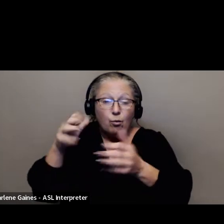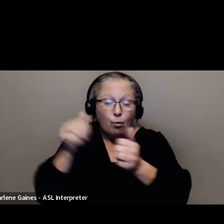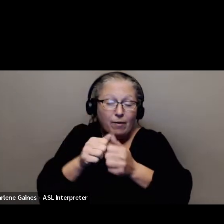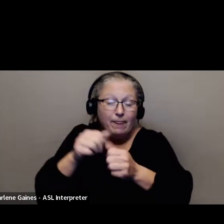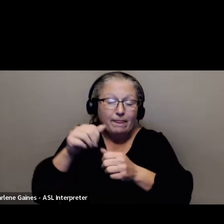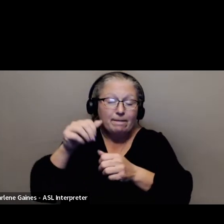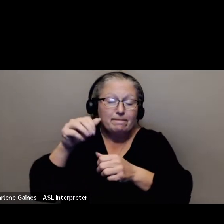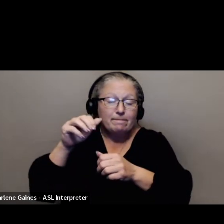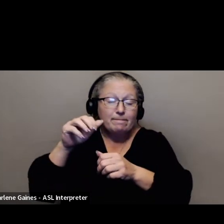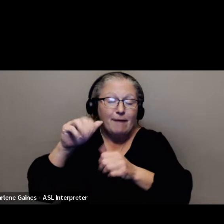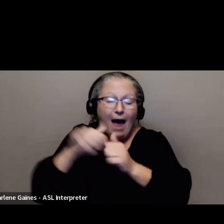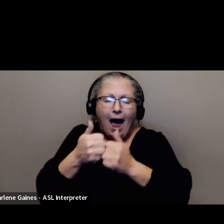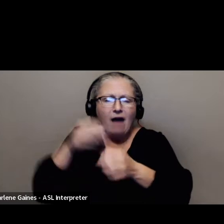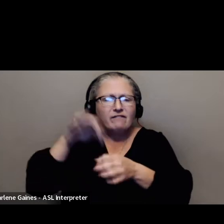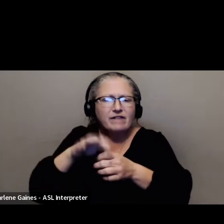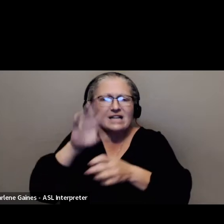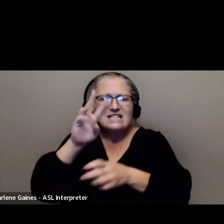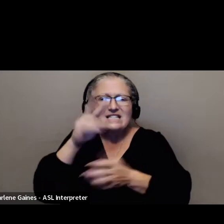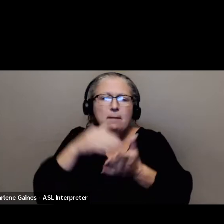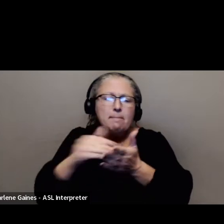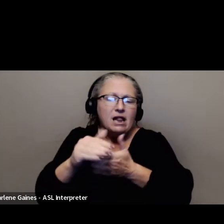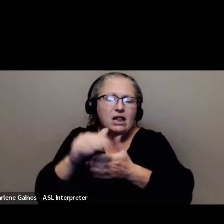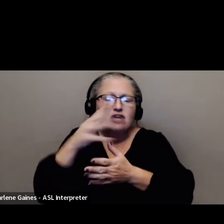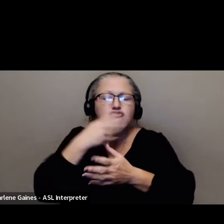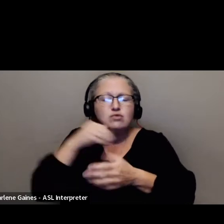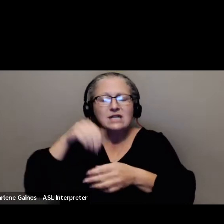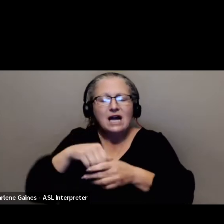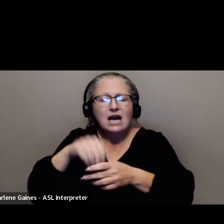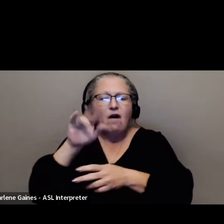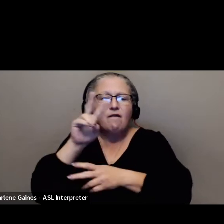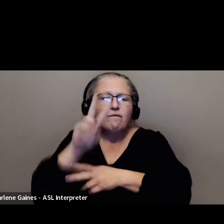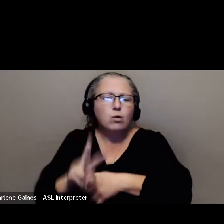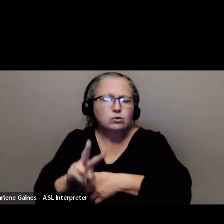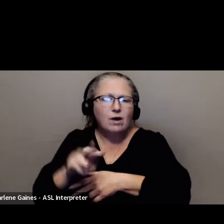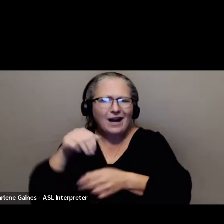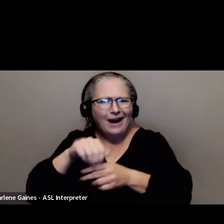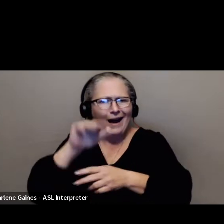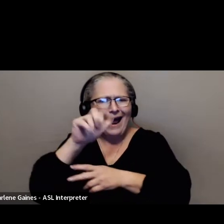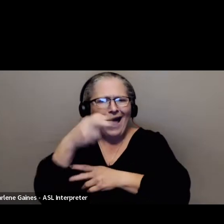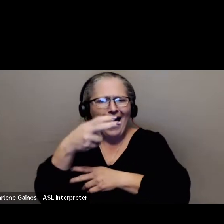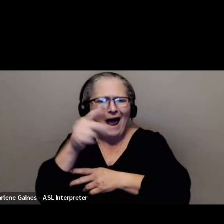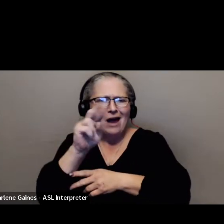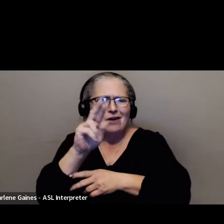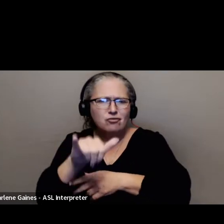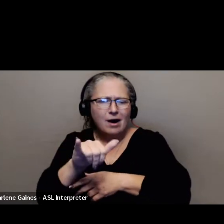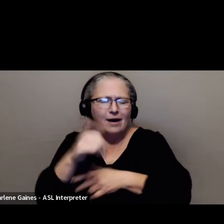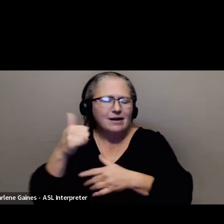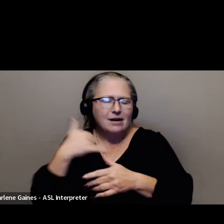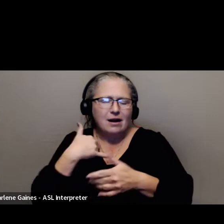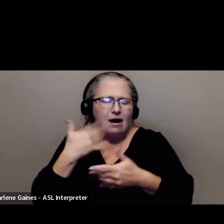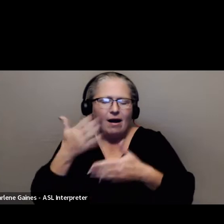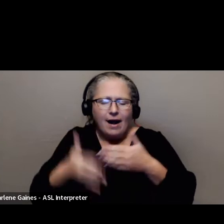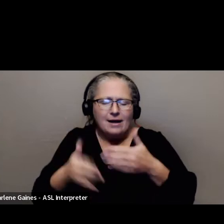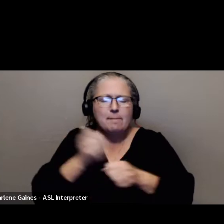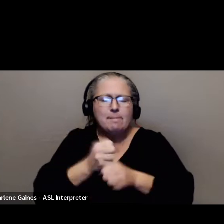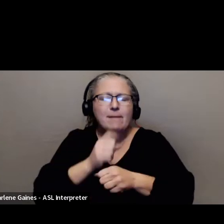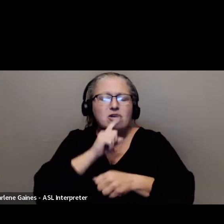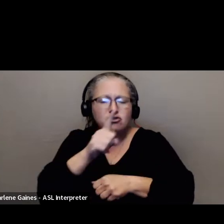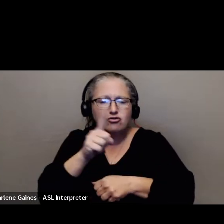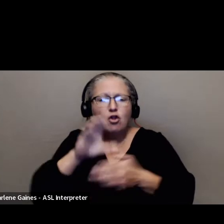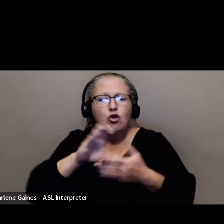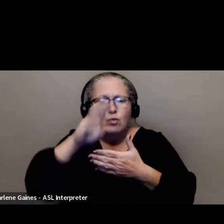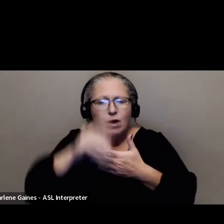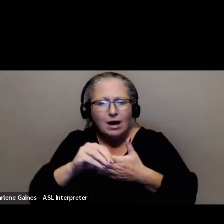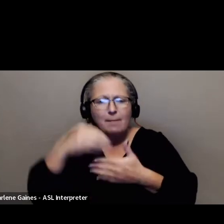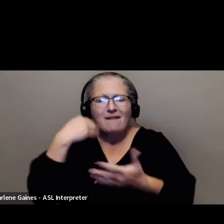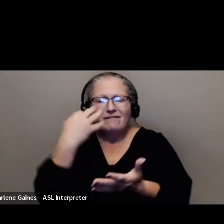6 million Jews in a Volkswagen? In an ashtray. Saying it in closing, I'm asking you to make sure the curriculum